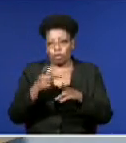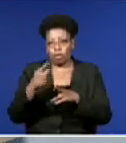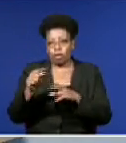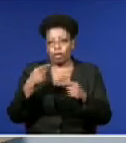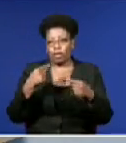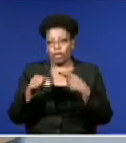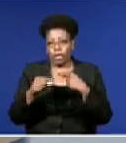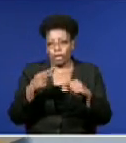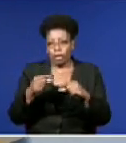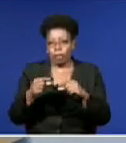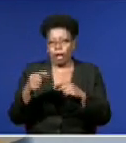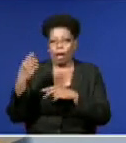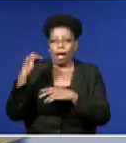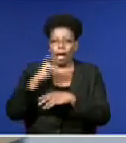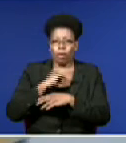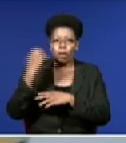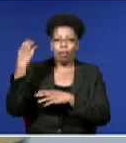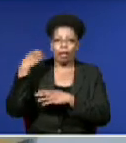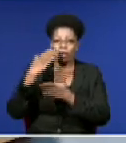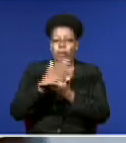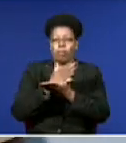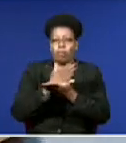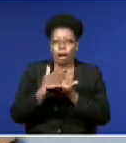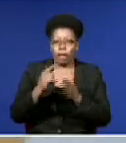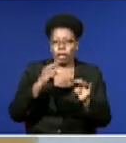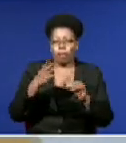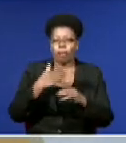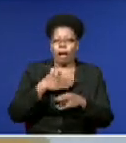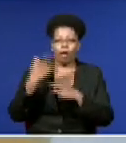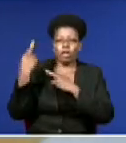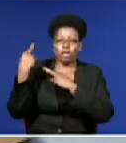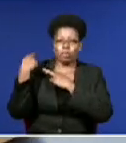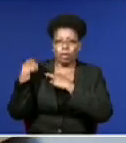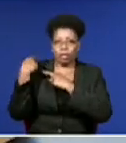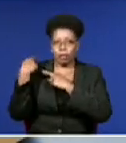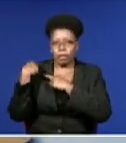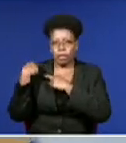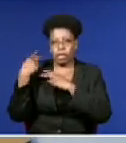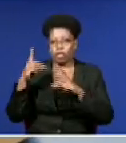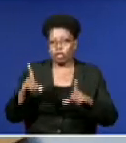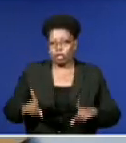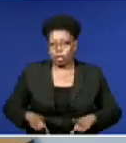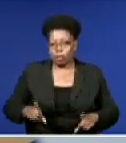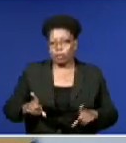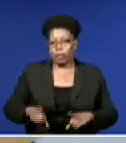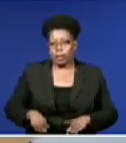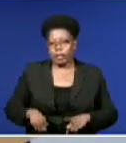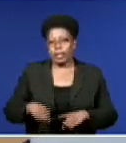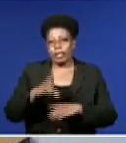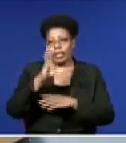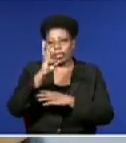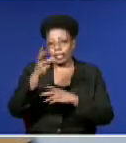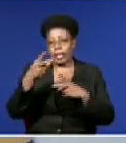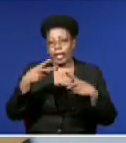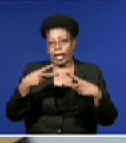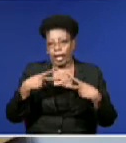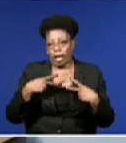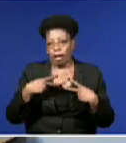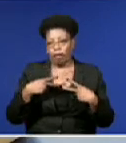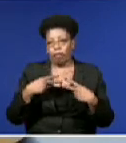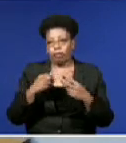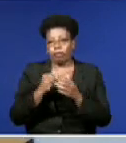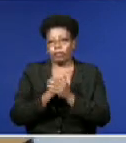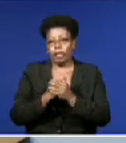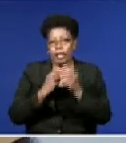as I'll be managing part of the game, my responsibility to discipline, the sixth discipline that I have that I'm responsible for